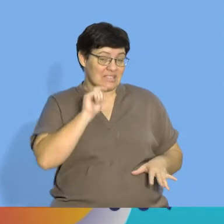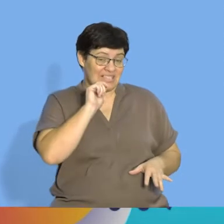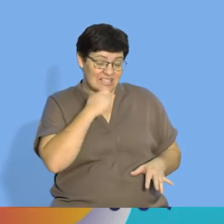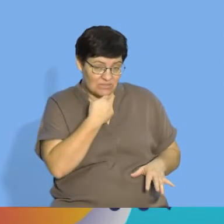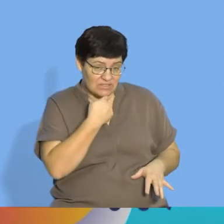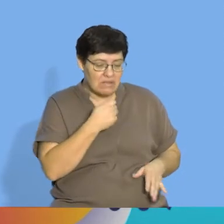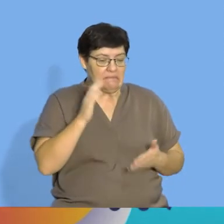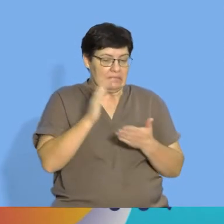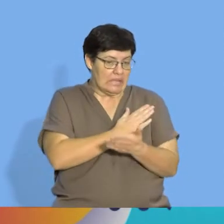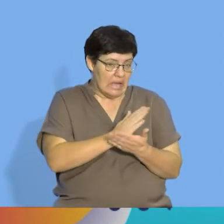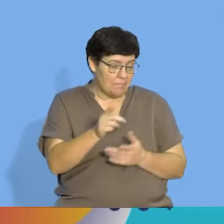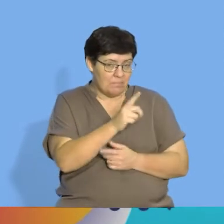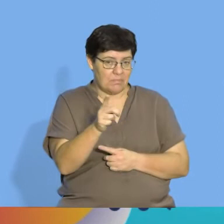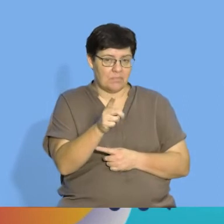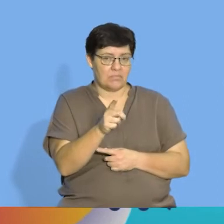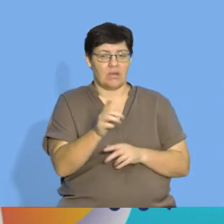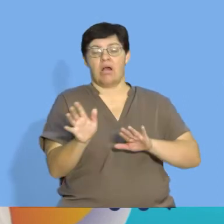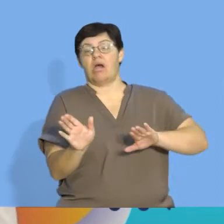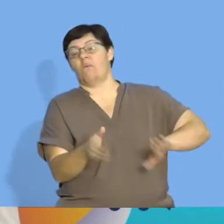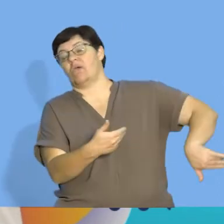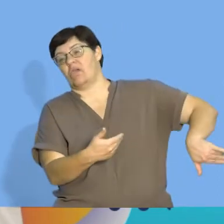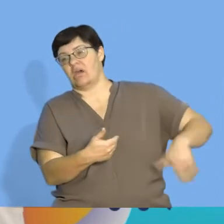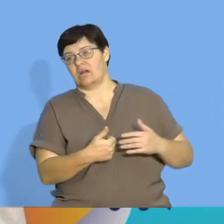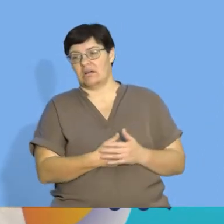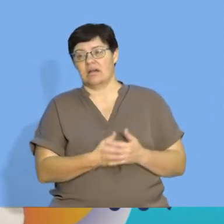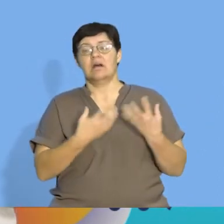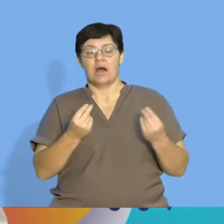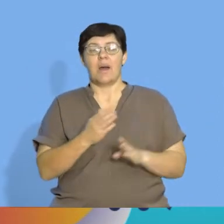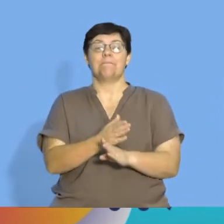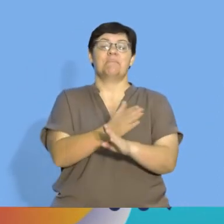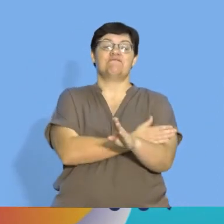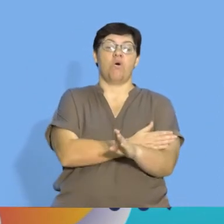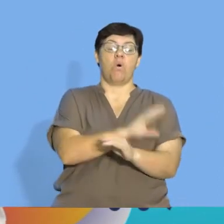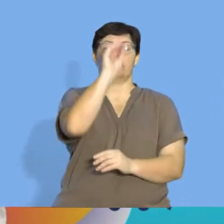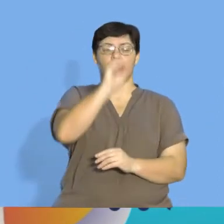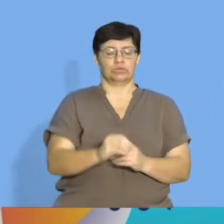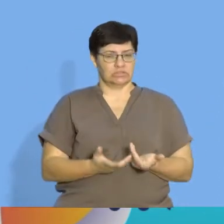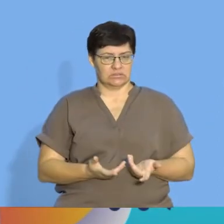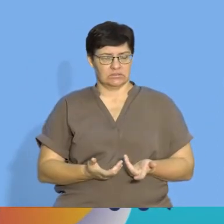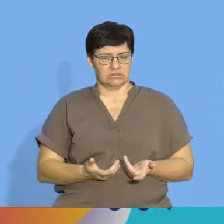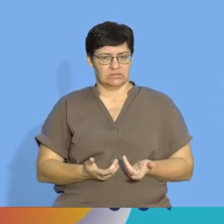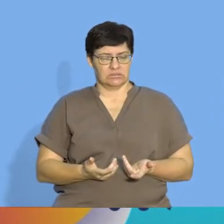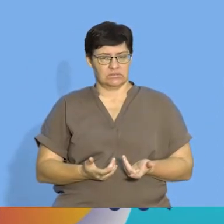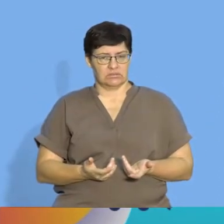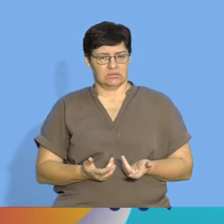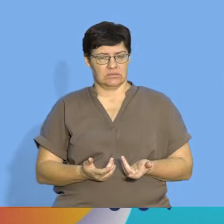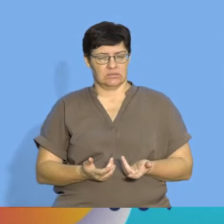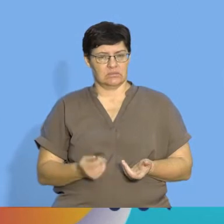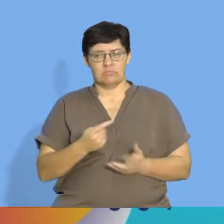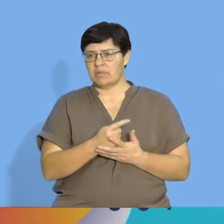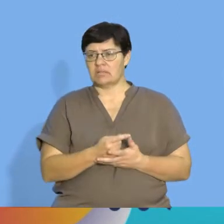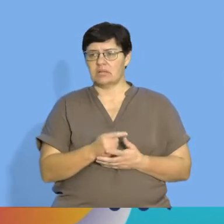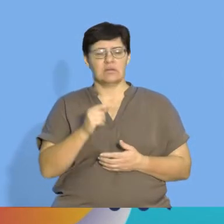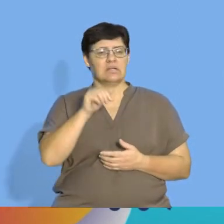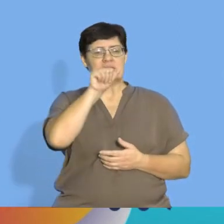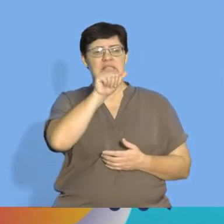we find candidates leave out figures that are pre-populated. What do I mean by that? For example,